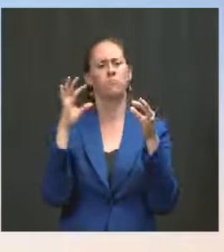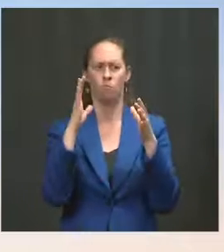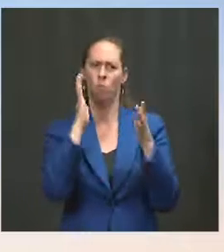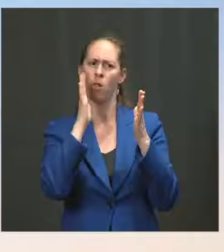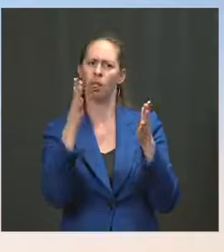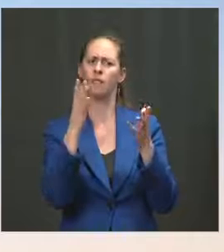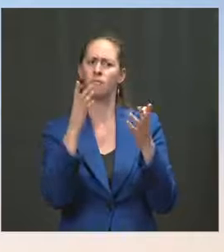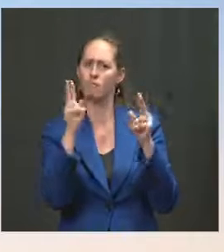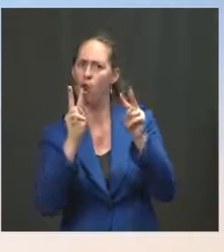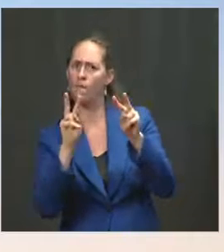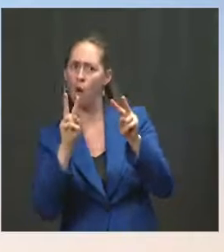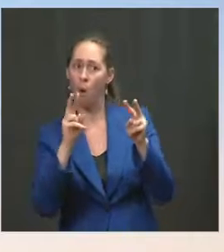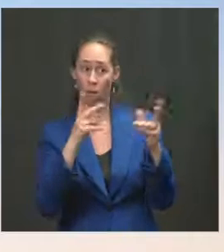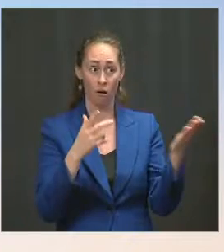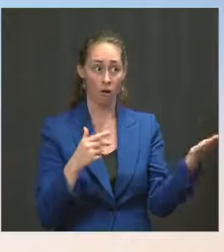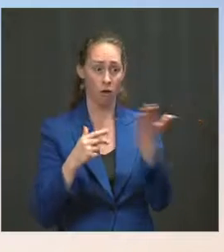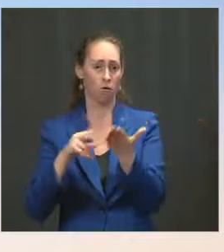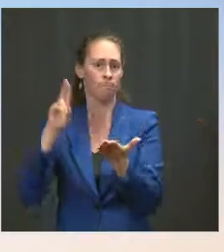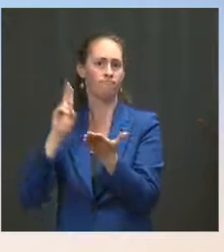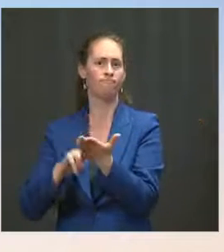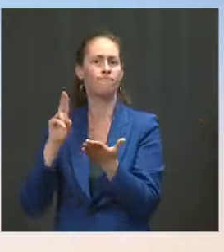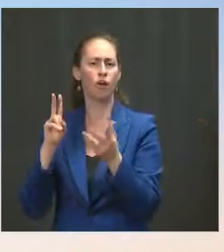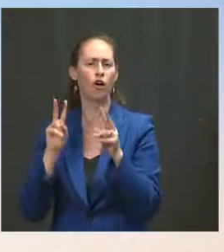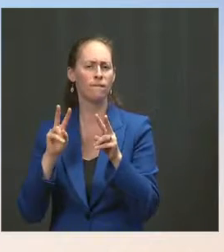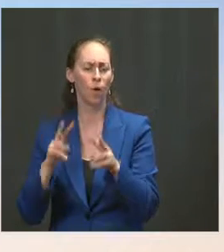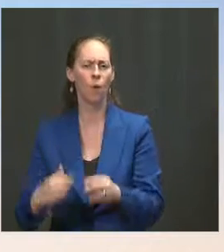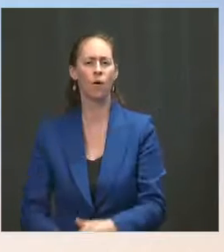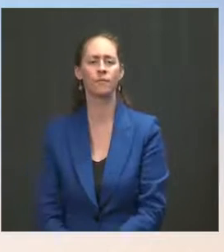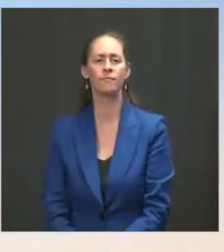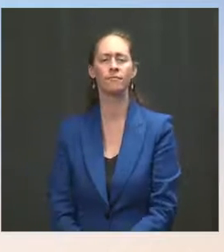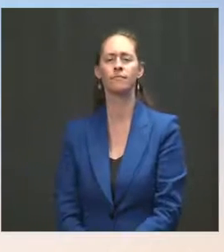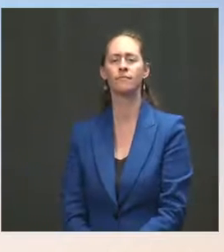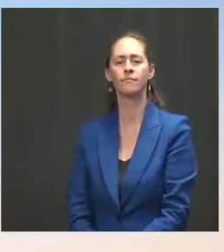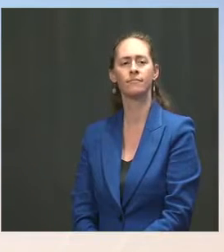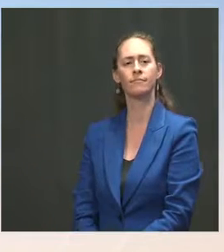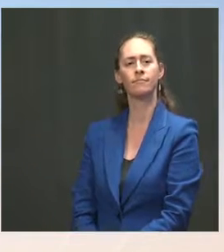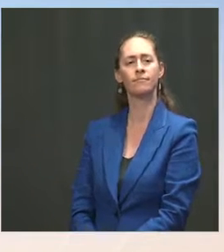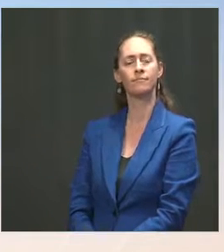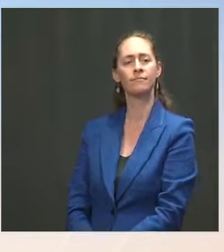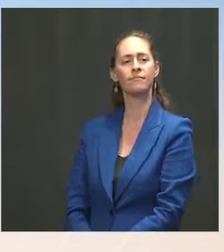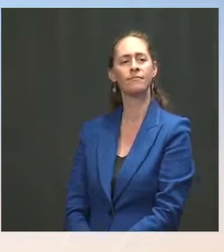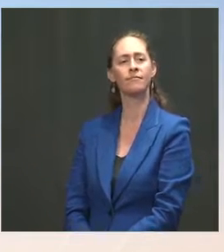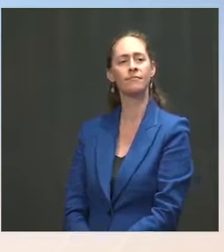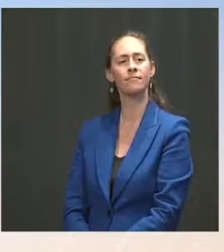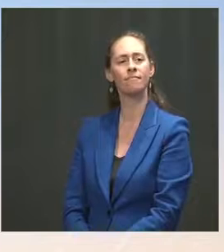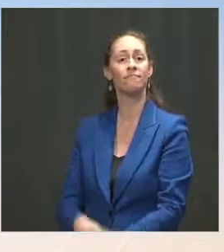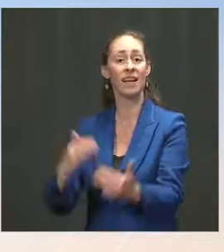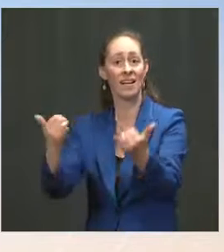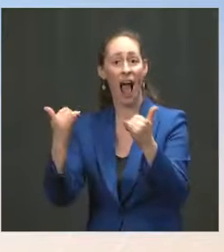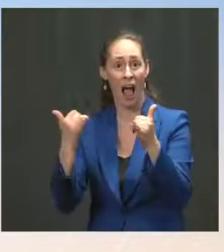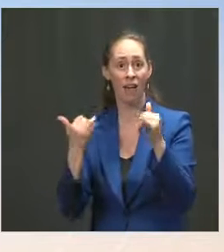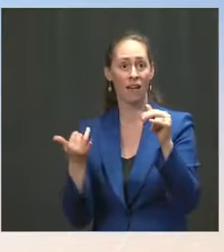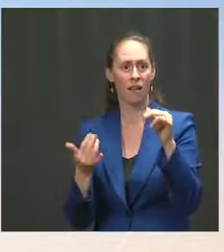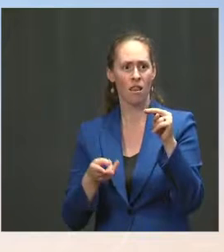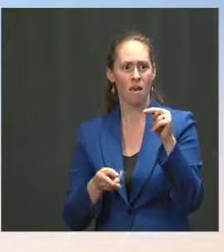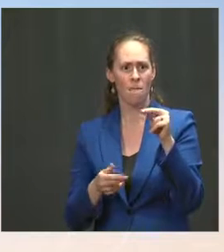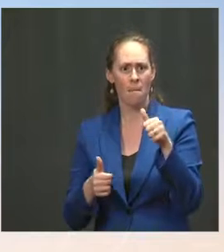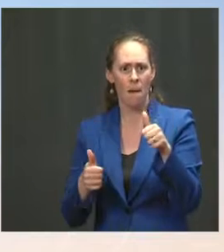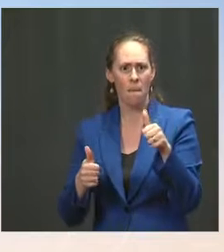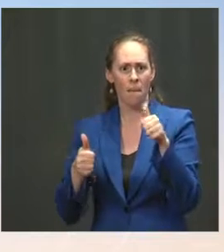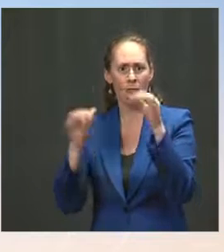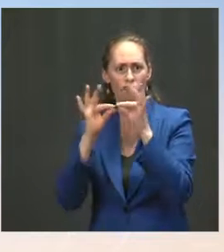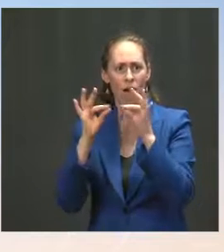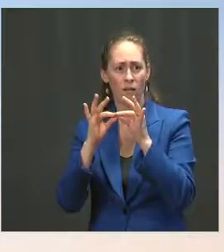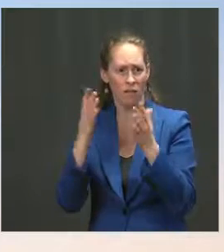Thank you, Jen. Given the uptick in inflation, is anyone at the White House taking a closer look at the